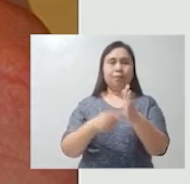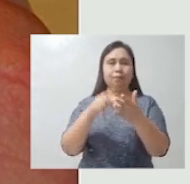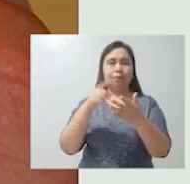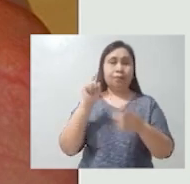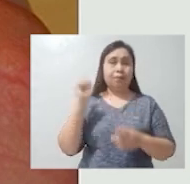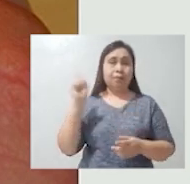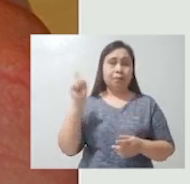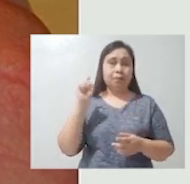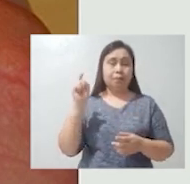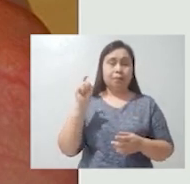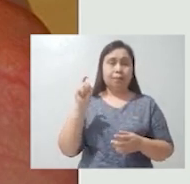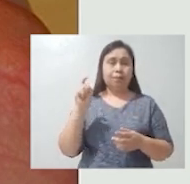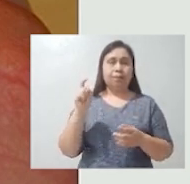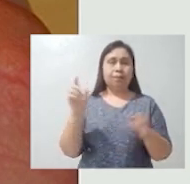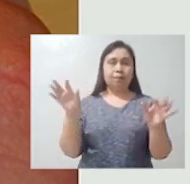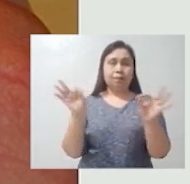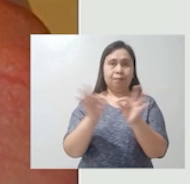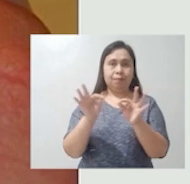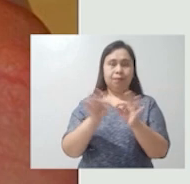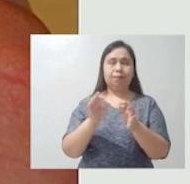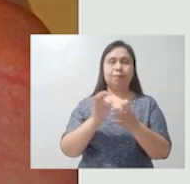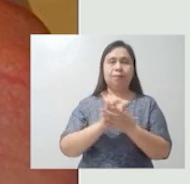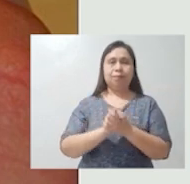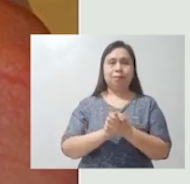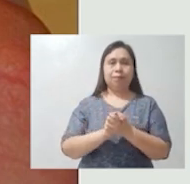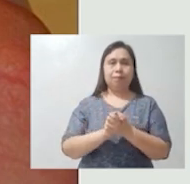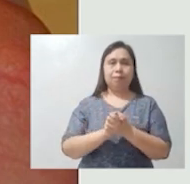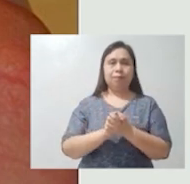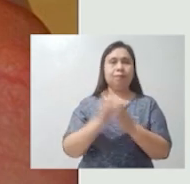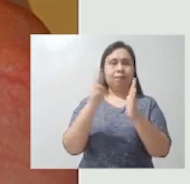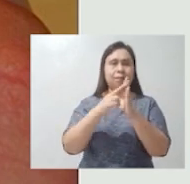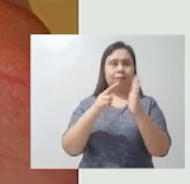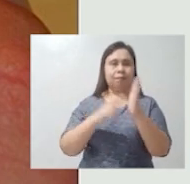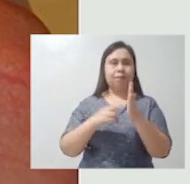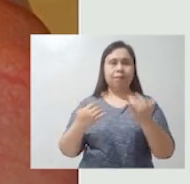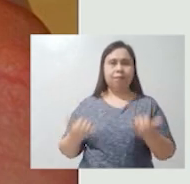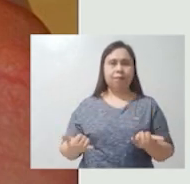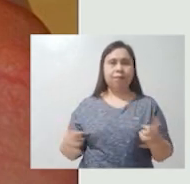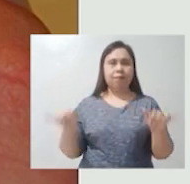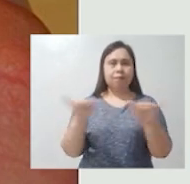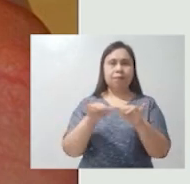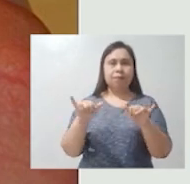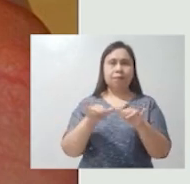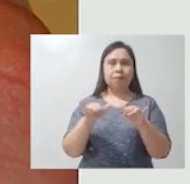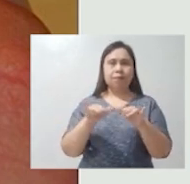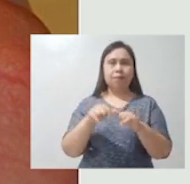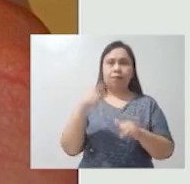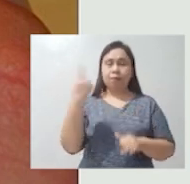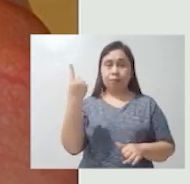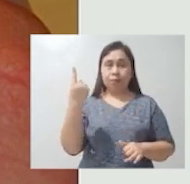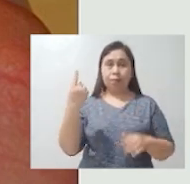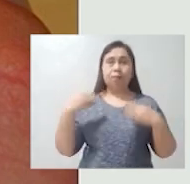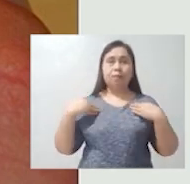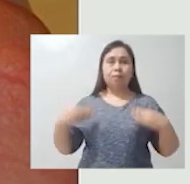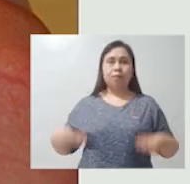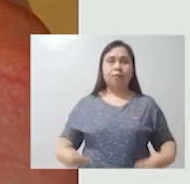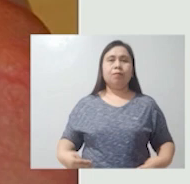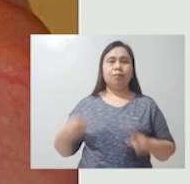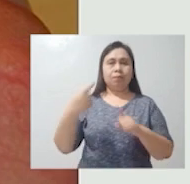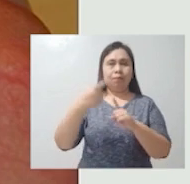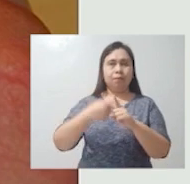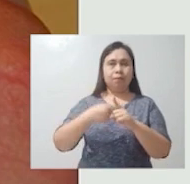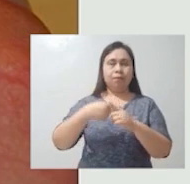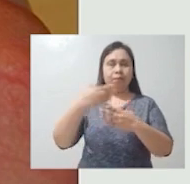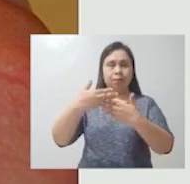a temperature quickly. It is a protocol today to measure one's body temperature before entering